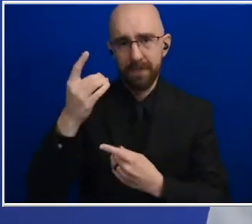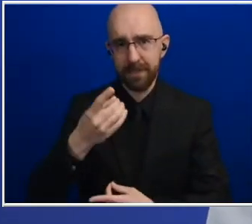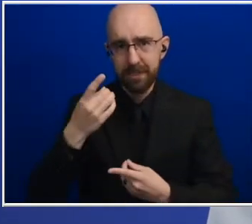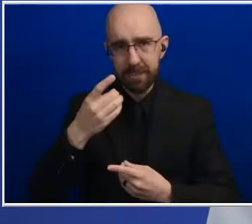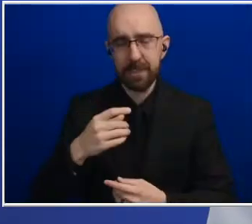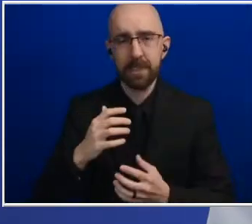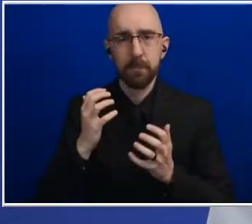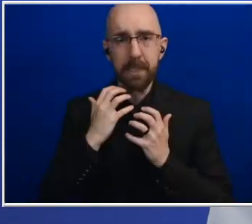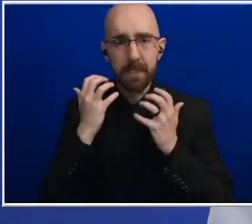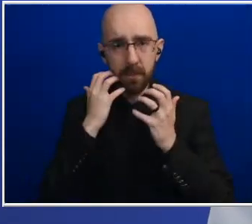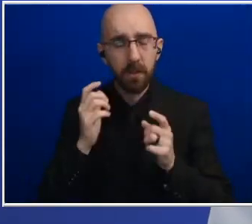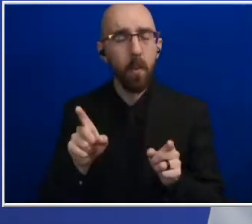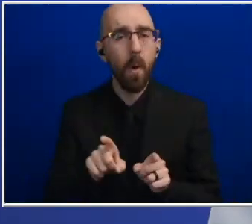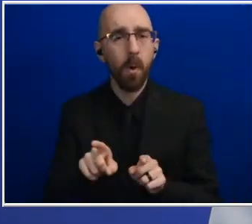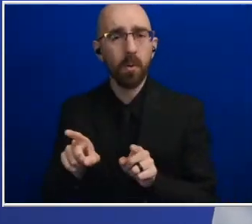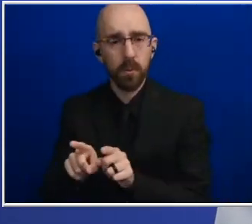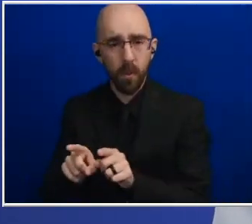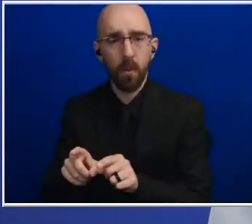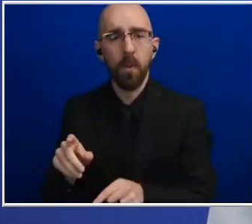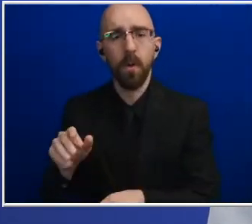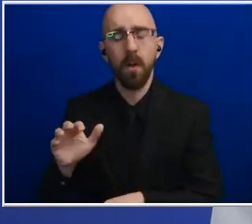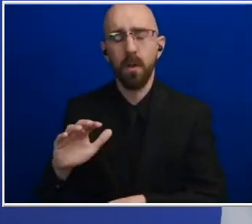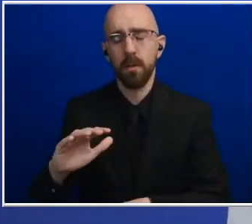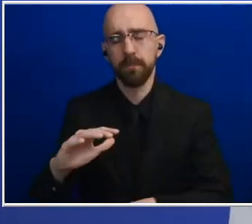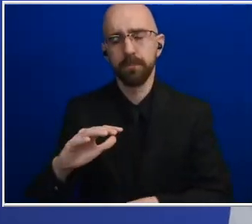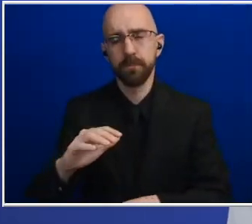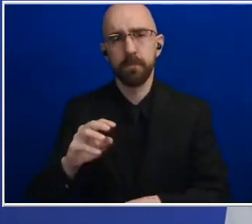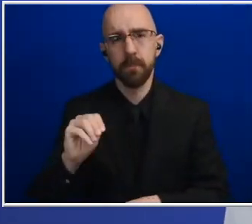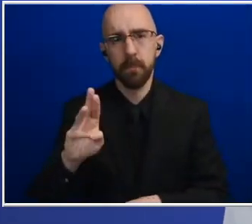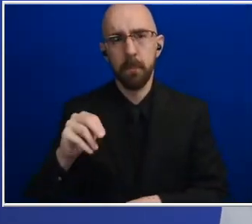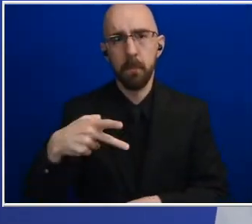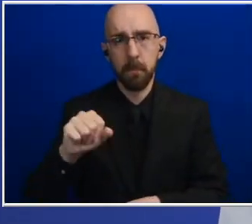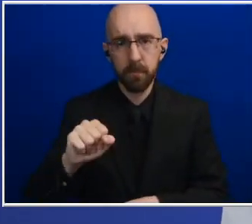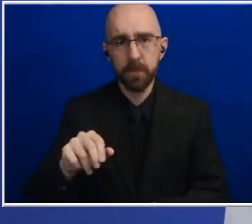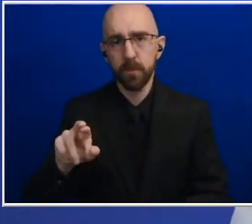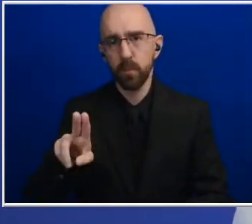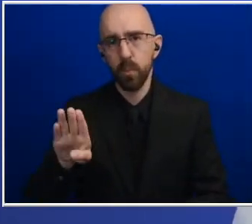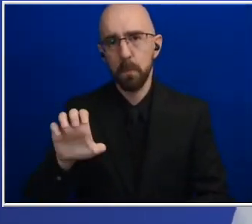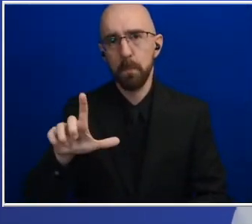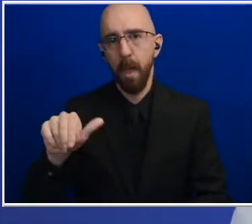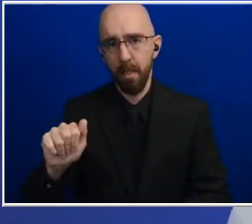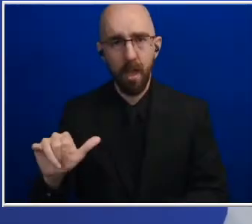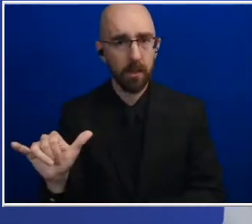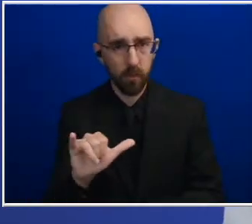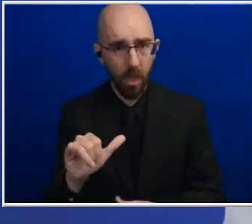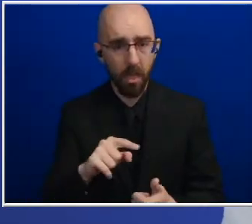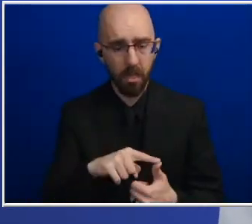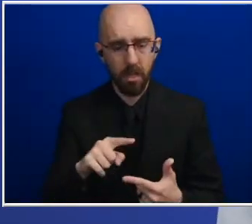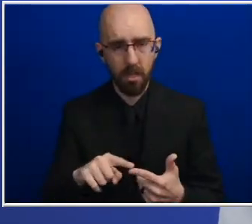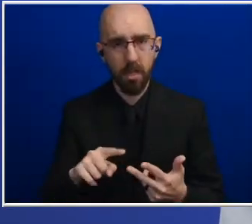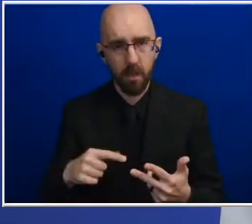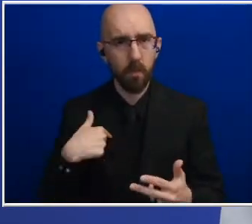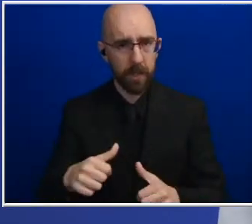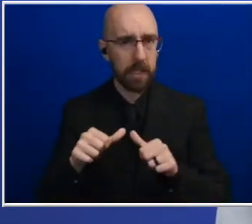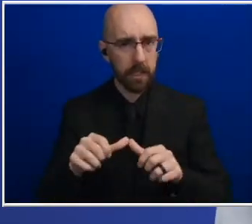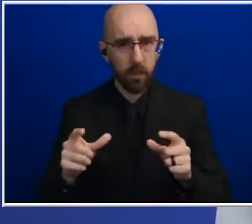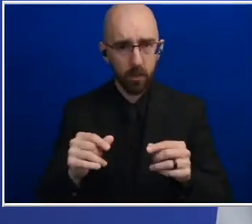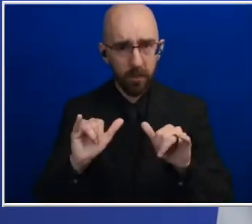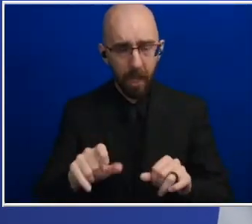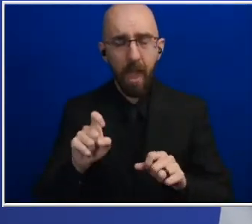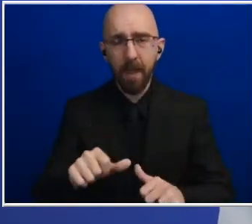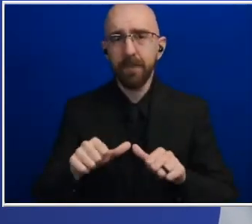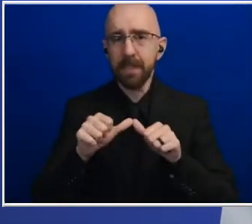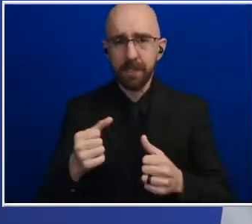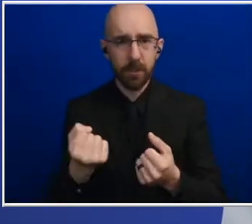also of mumps and rubella as well. And we continue to do that, and we have to continue to endorse that and